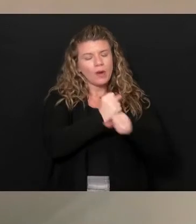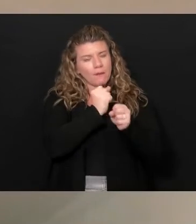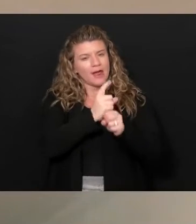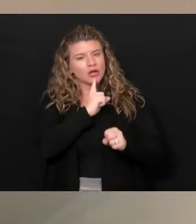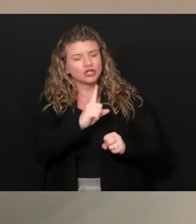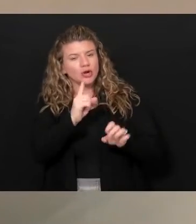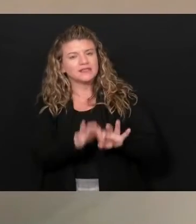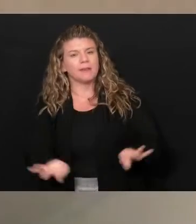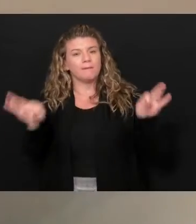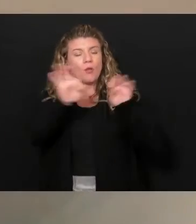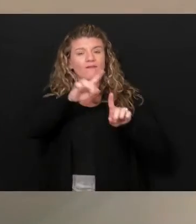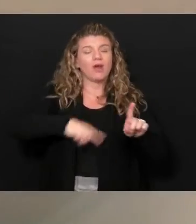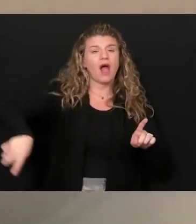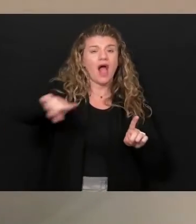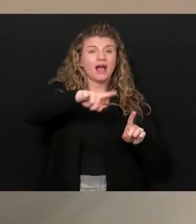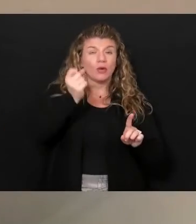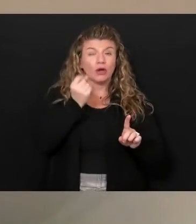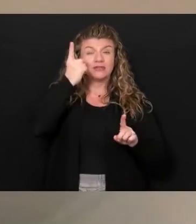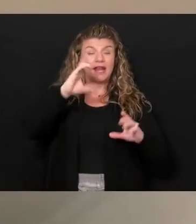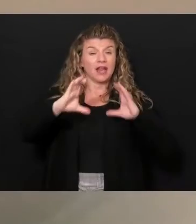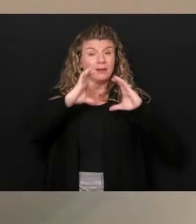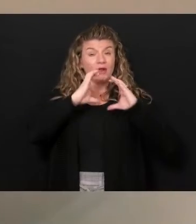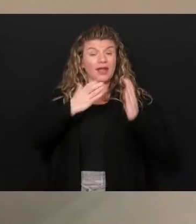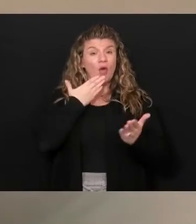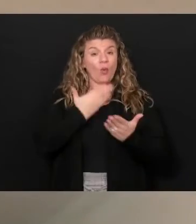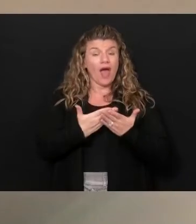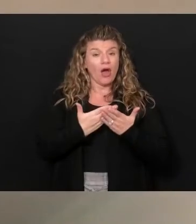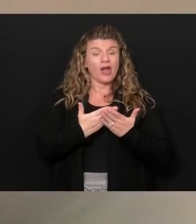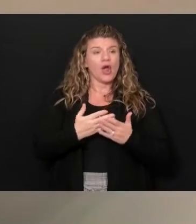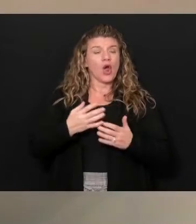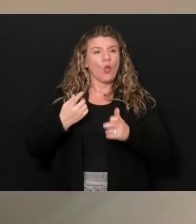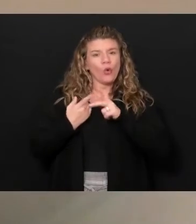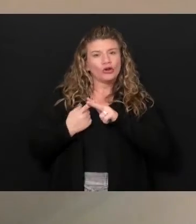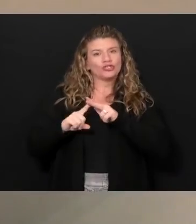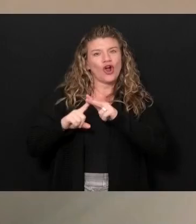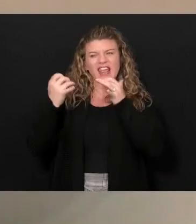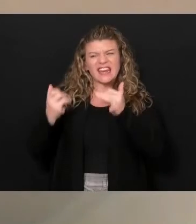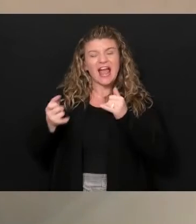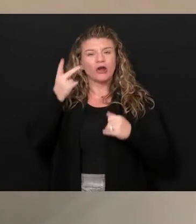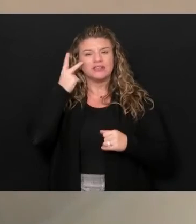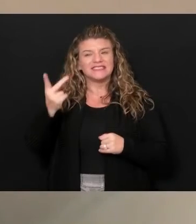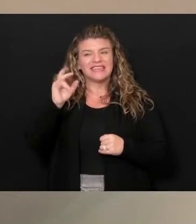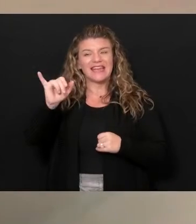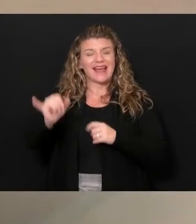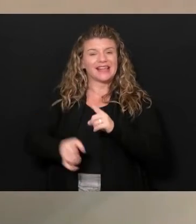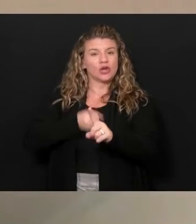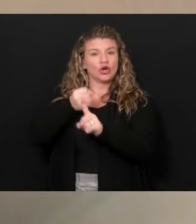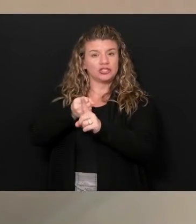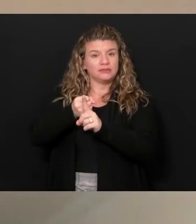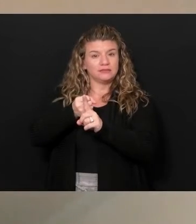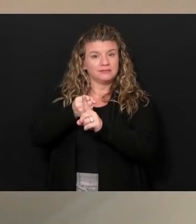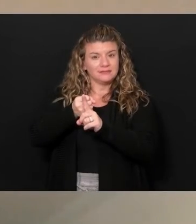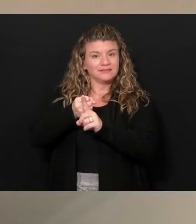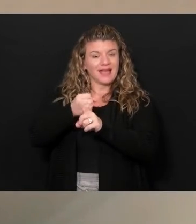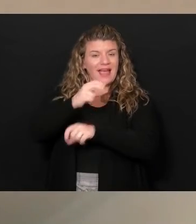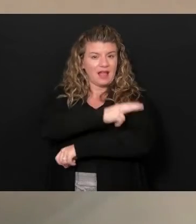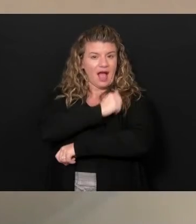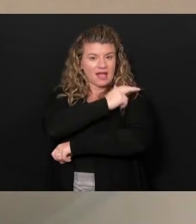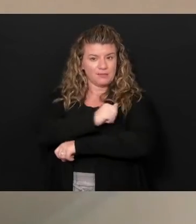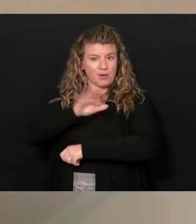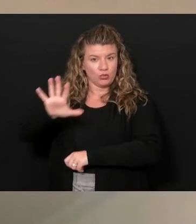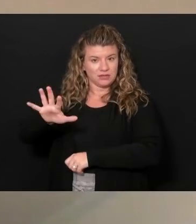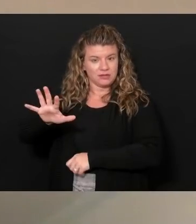important for us to make sure that we're communicating well, that we are starting to see that surge that's happening at the hospital level,